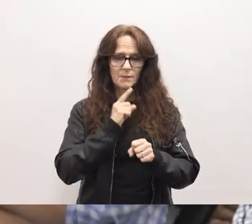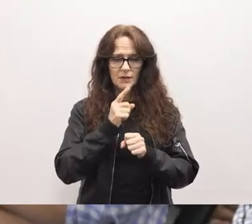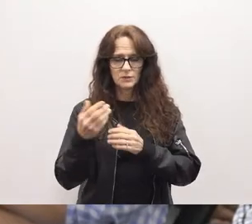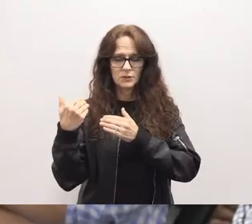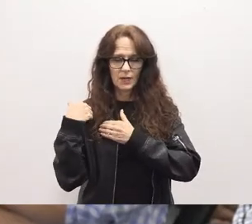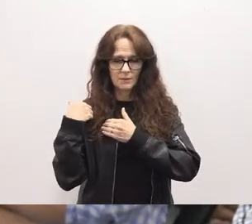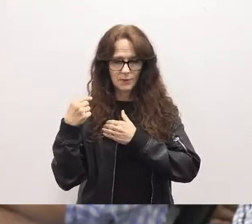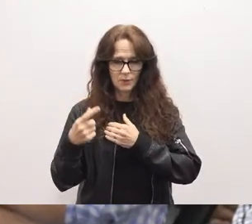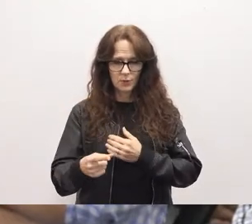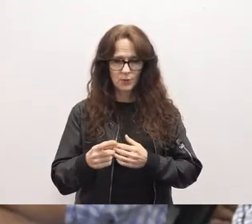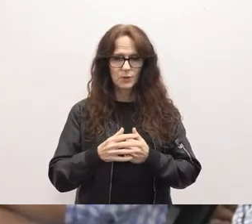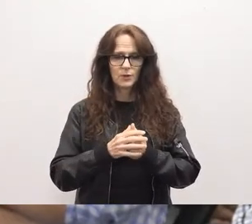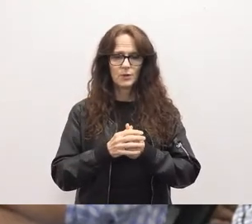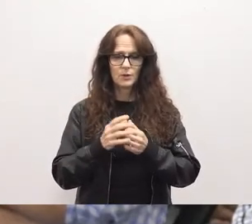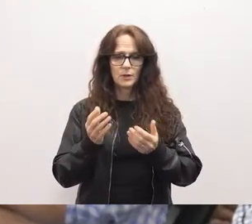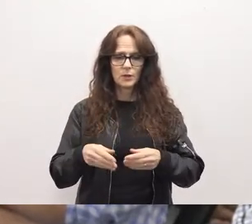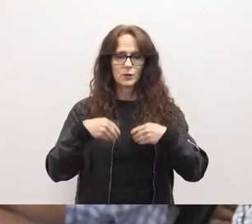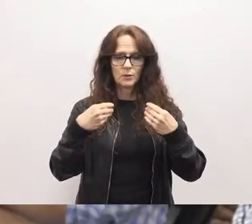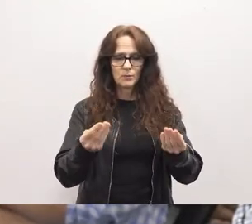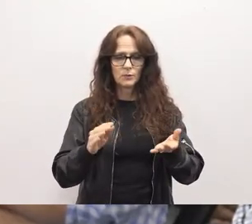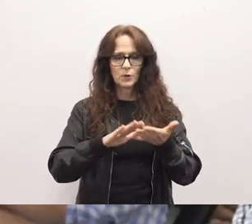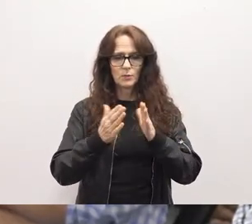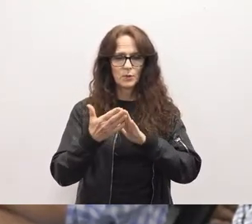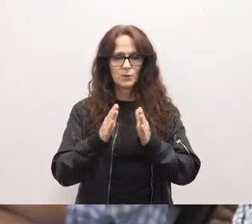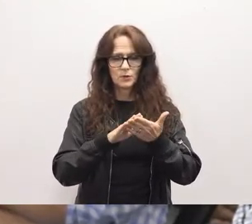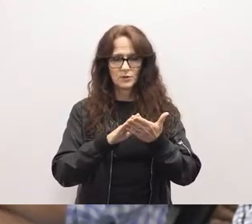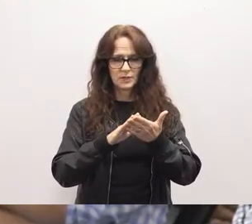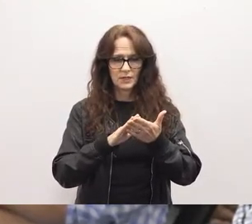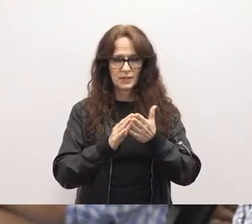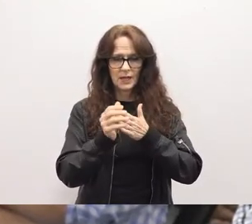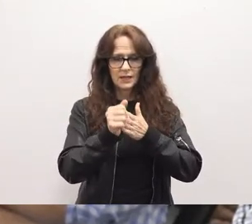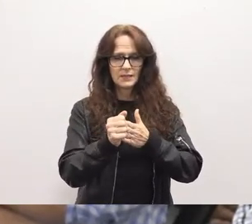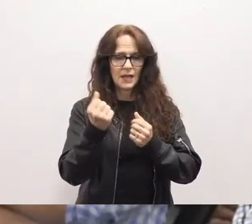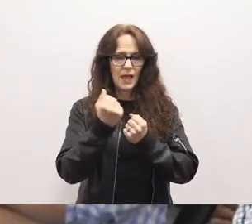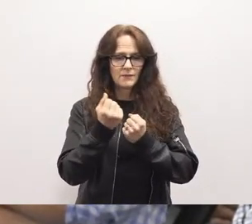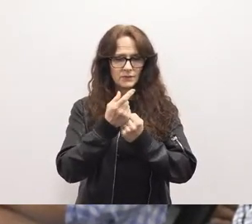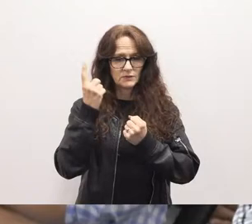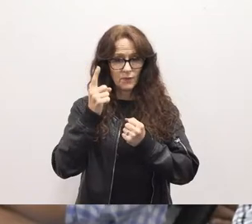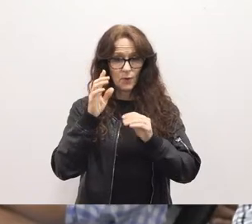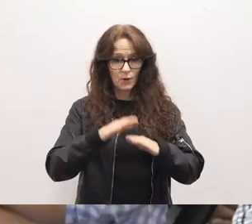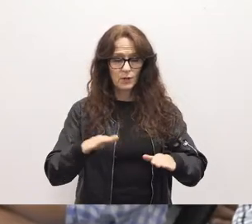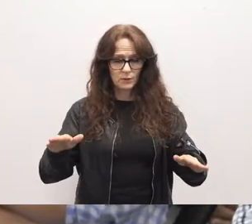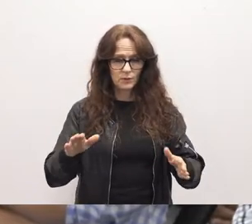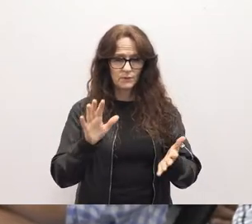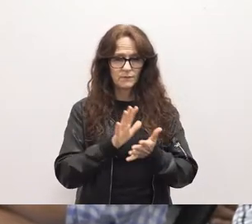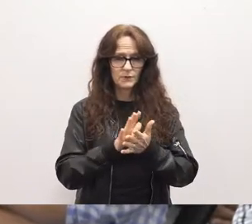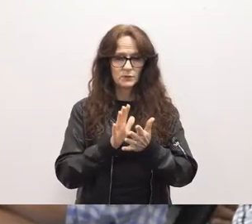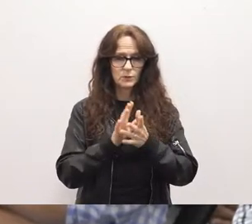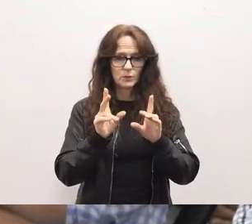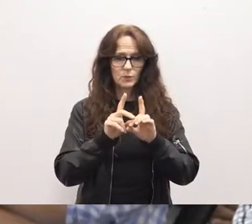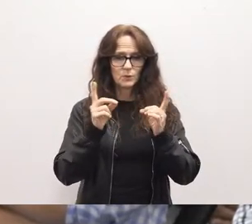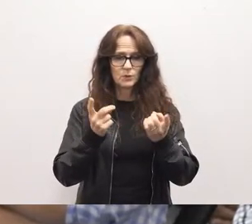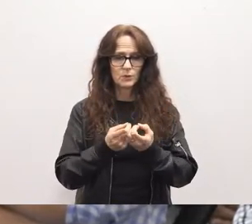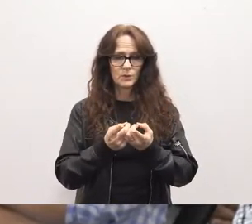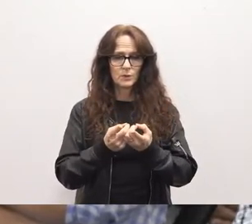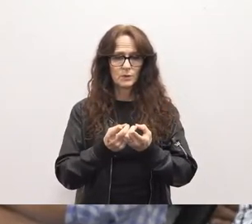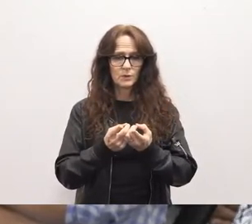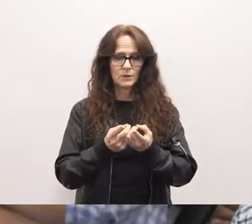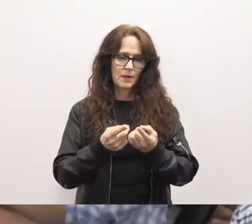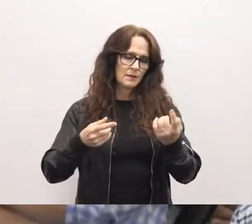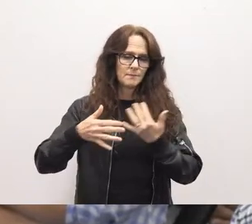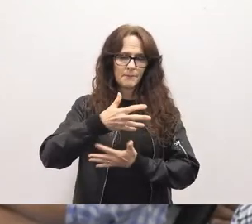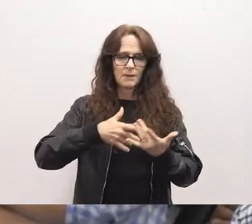accountability, providing community leadership as advocates for children, the school district, and public